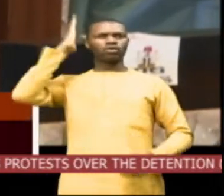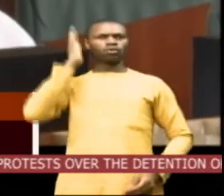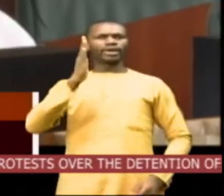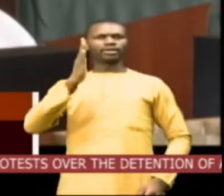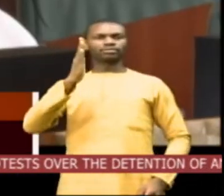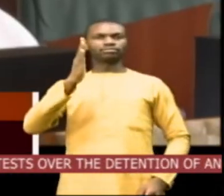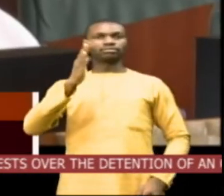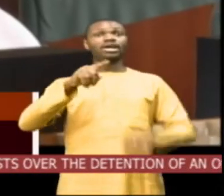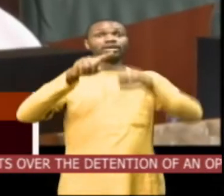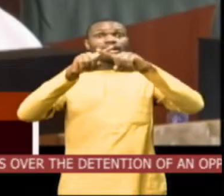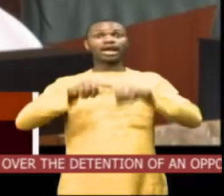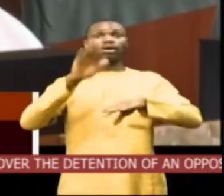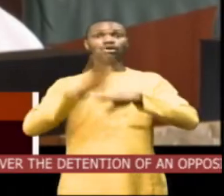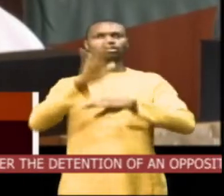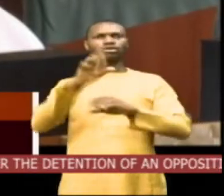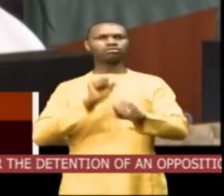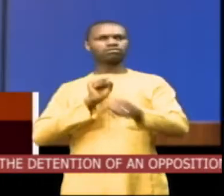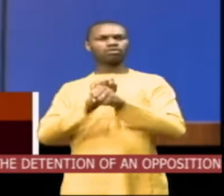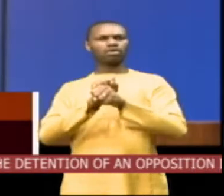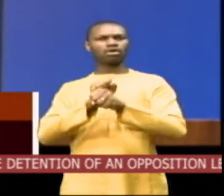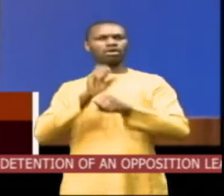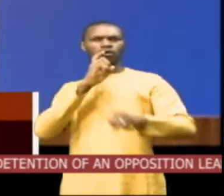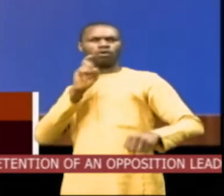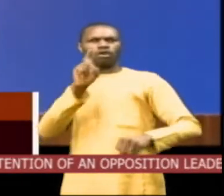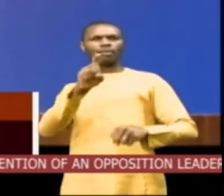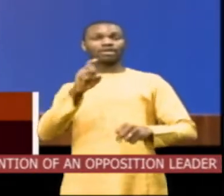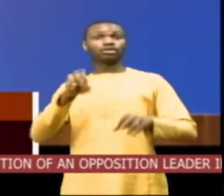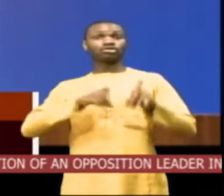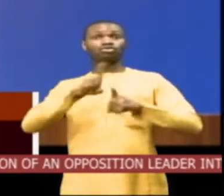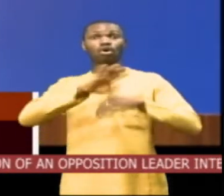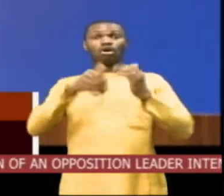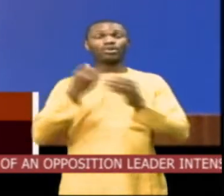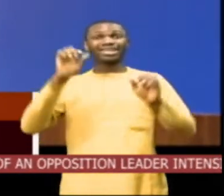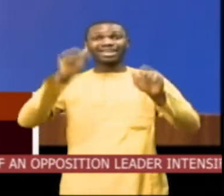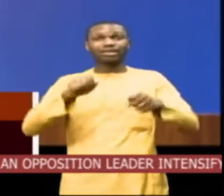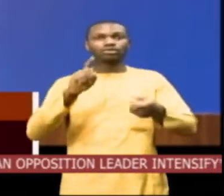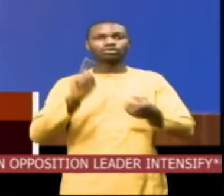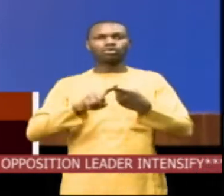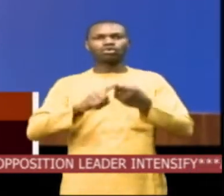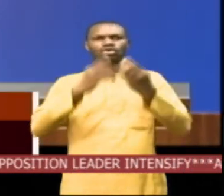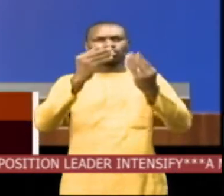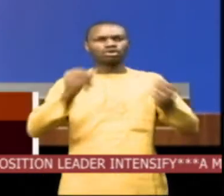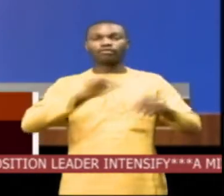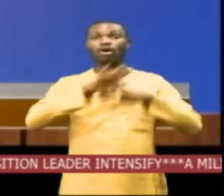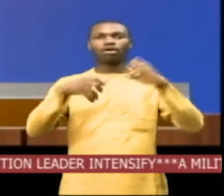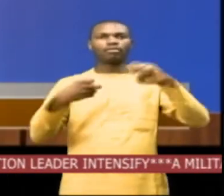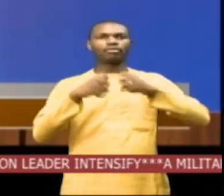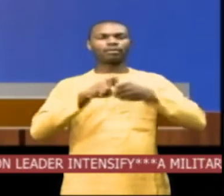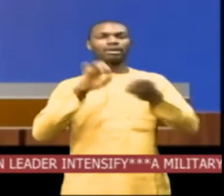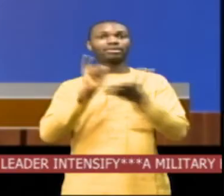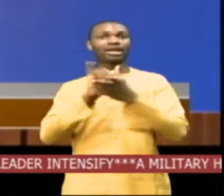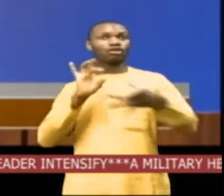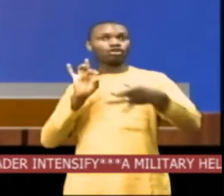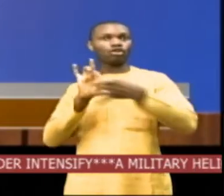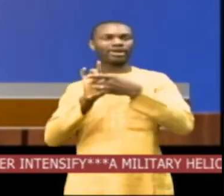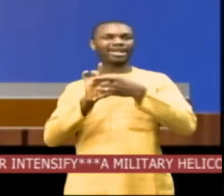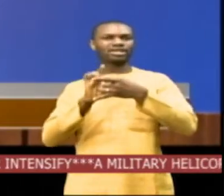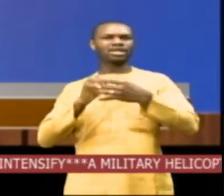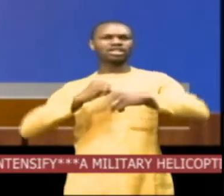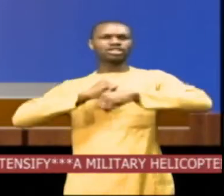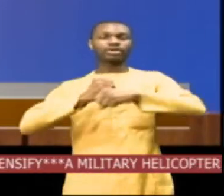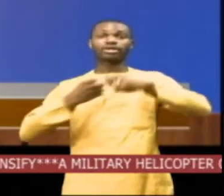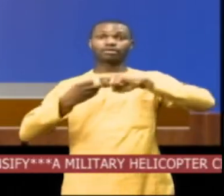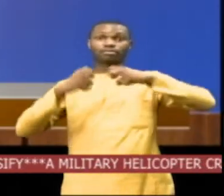based on the mandate, do everything in our power to address all issues appertaining to insecurity in the